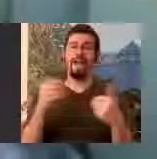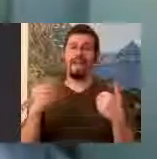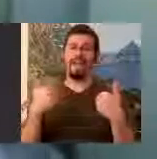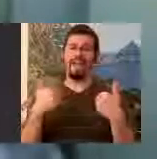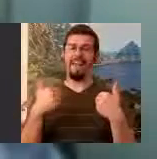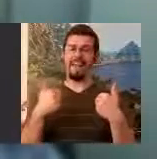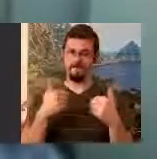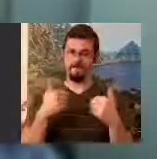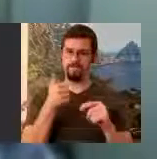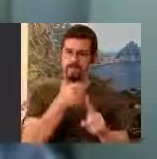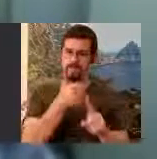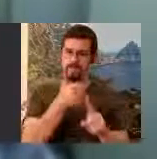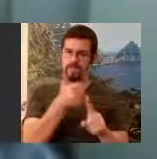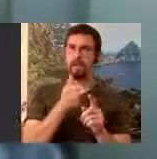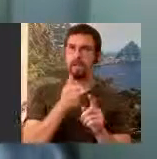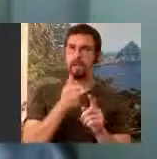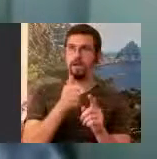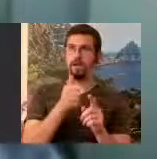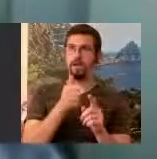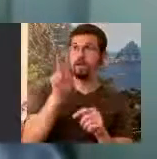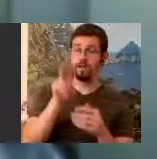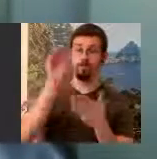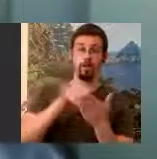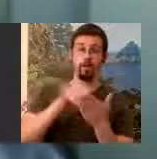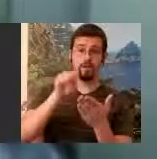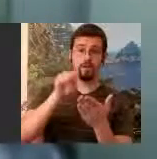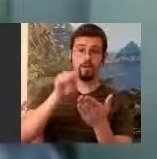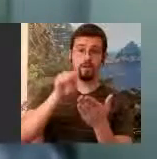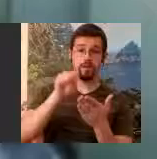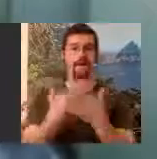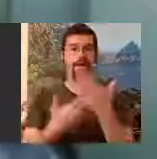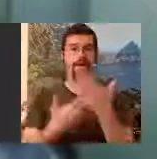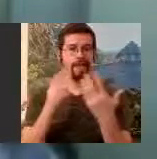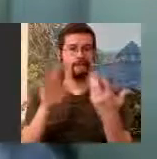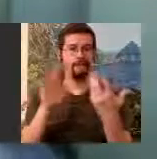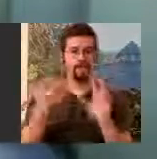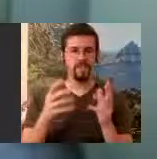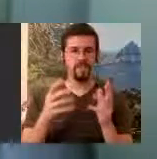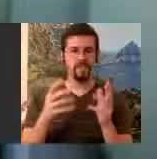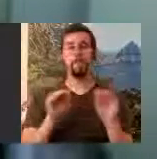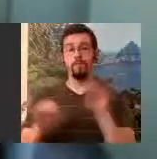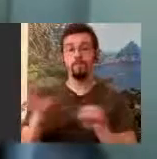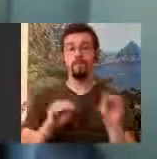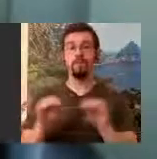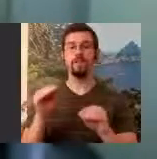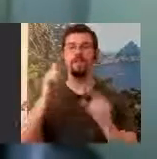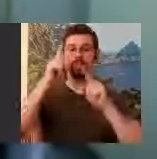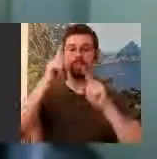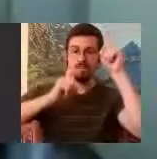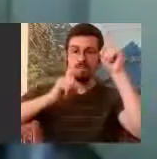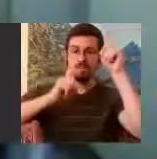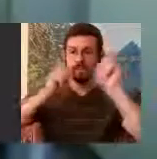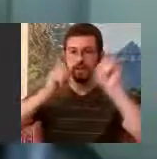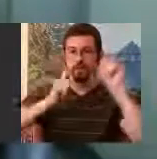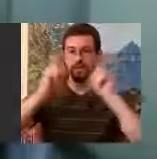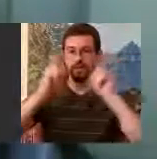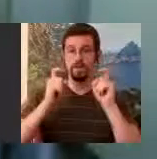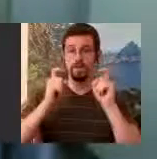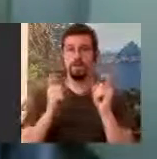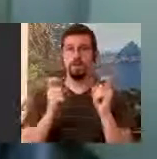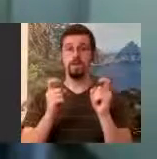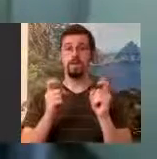transcribe much of the hand configuration, movements, head expression involved within the